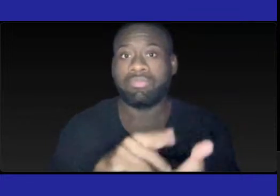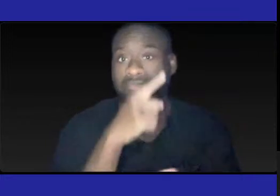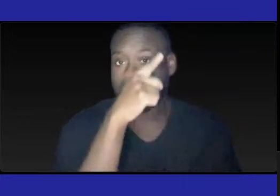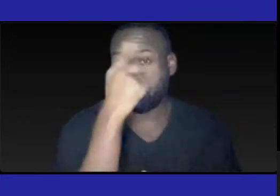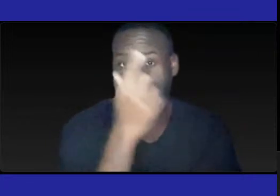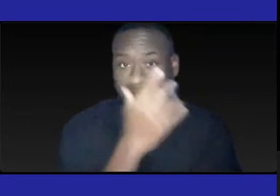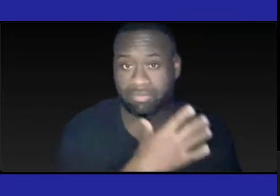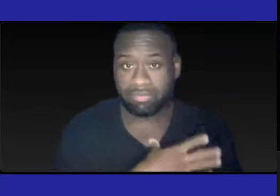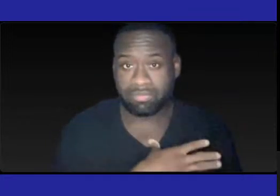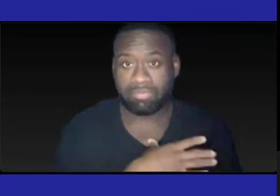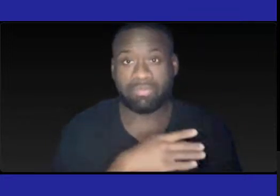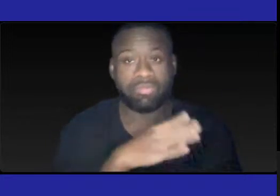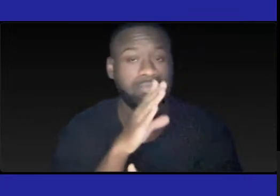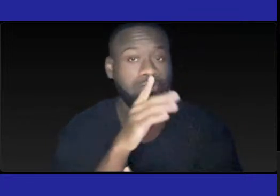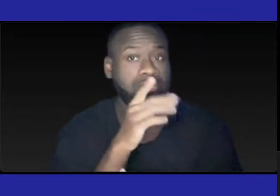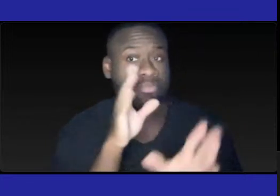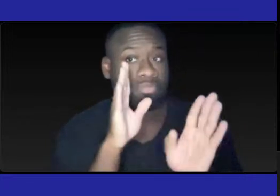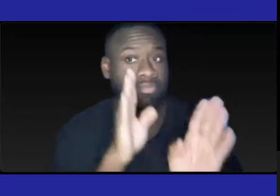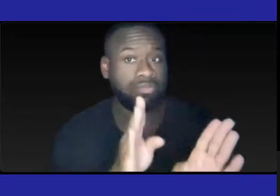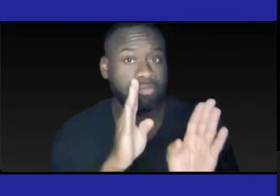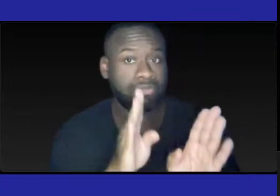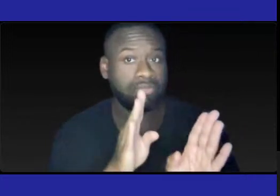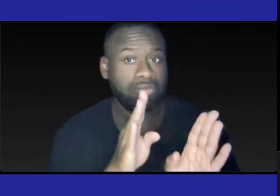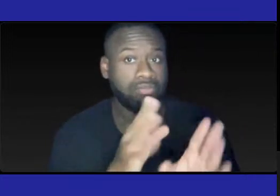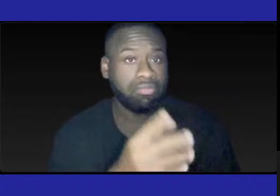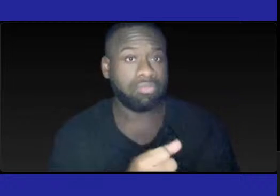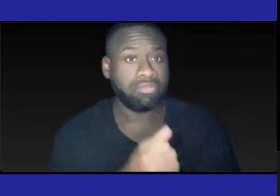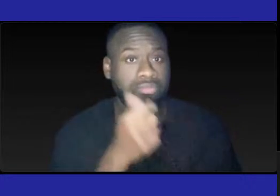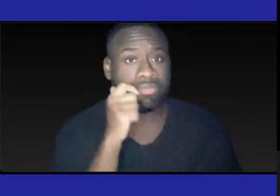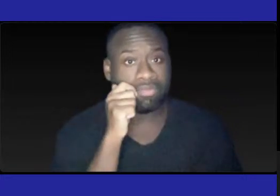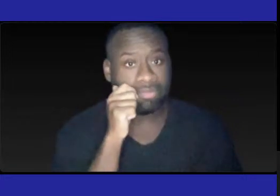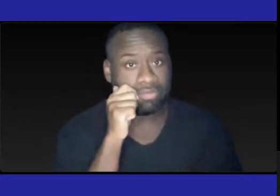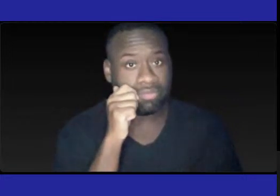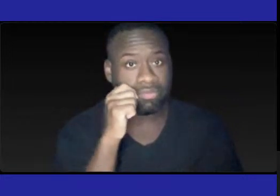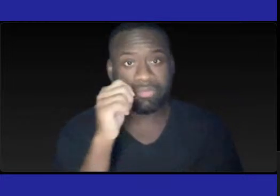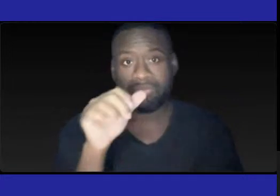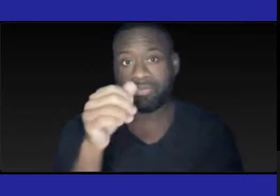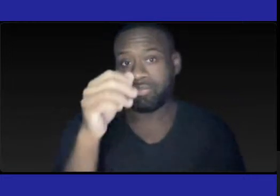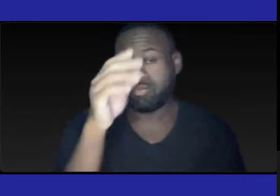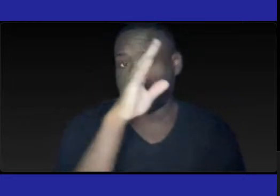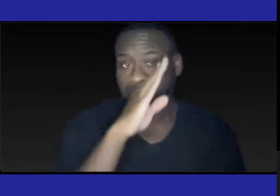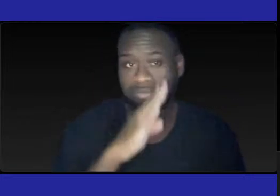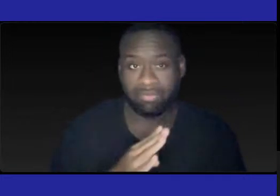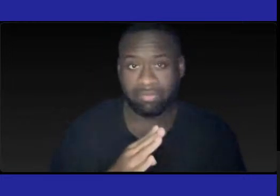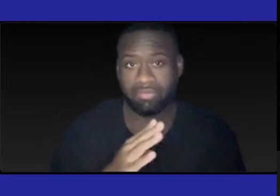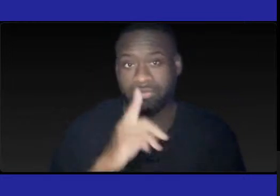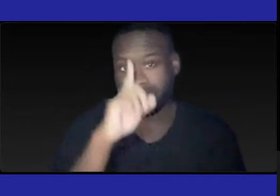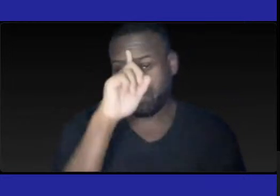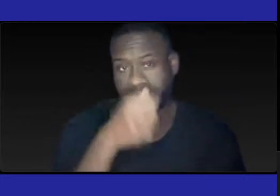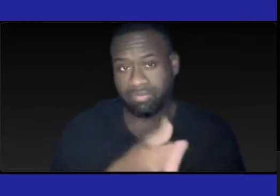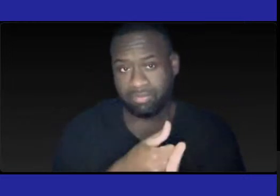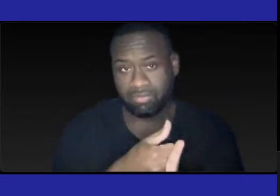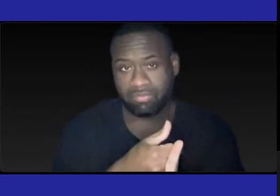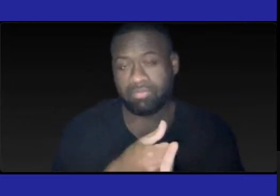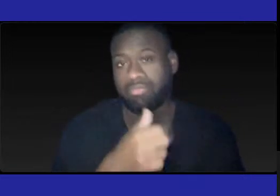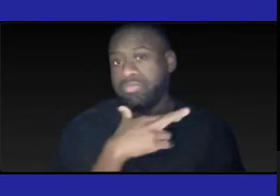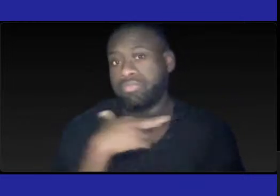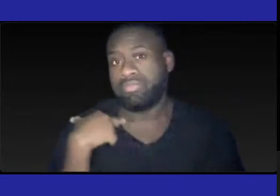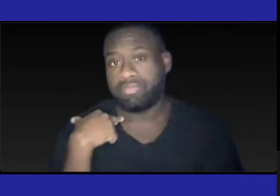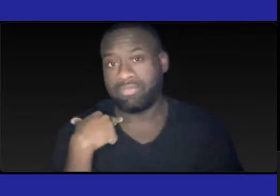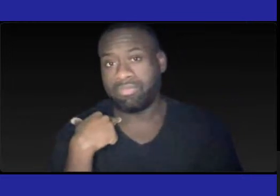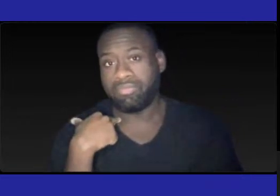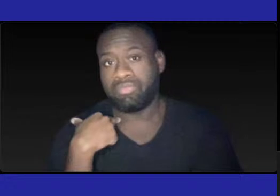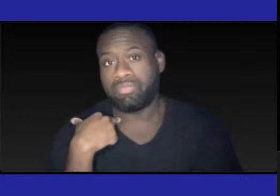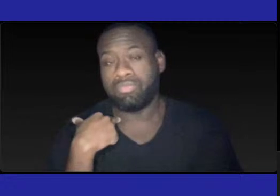looked at perceived racism and stroke, and the stroke risk was obviously